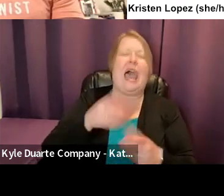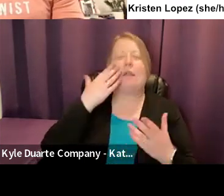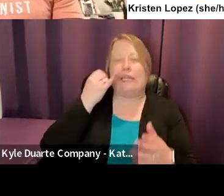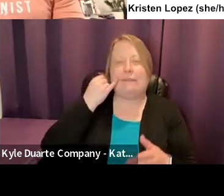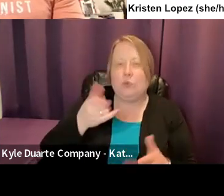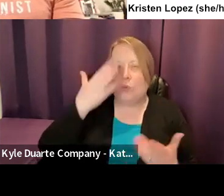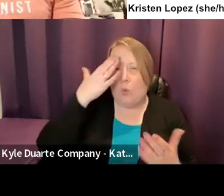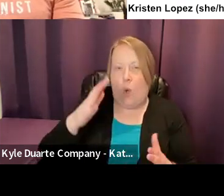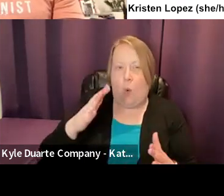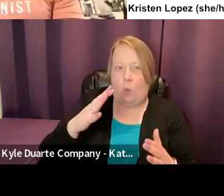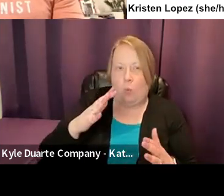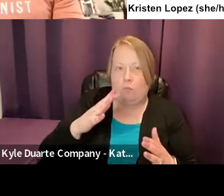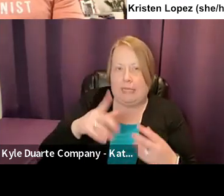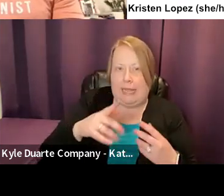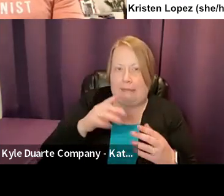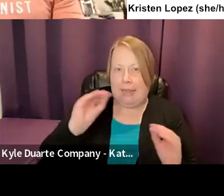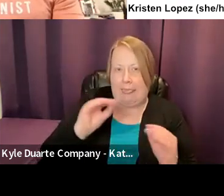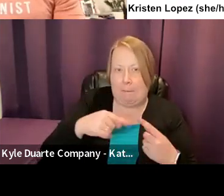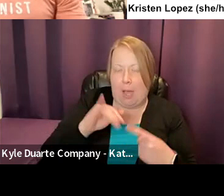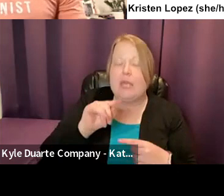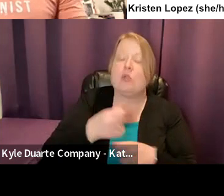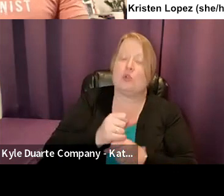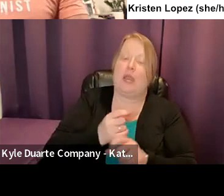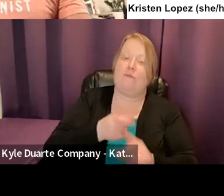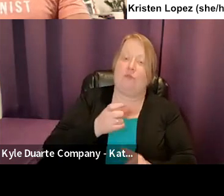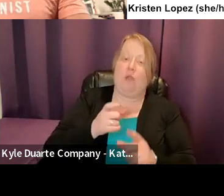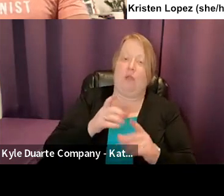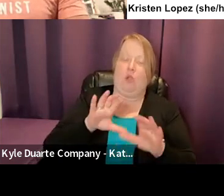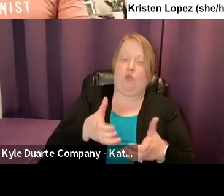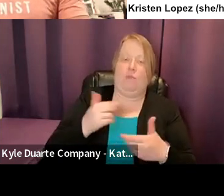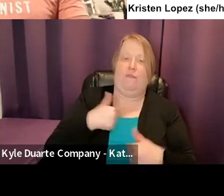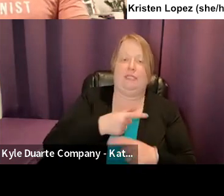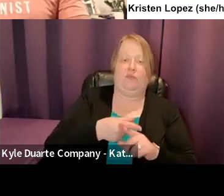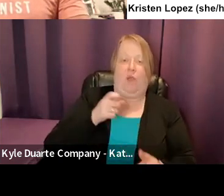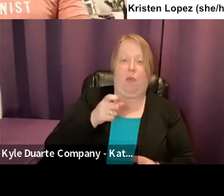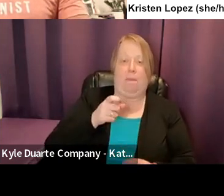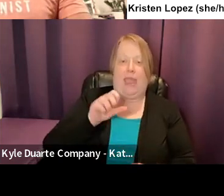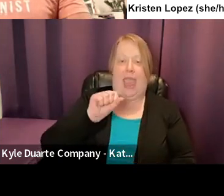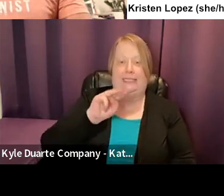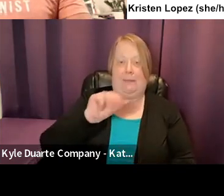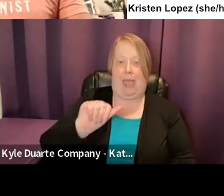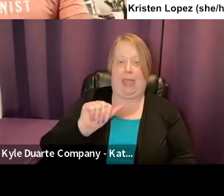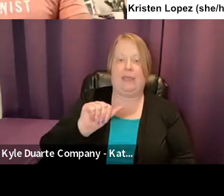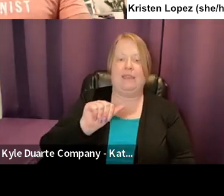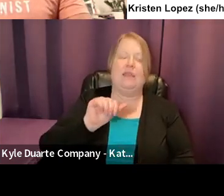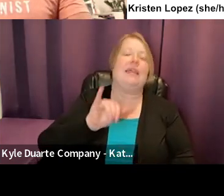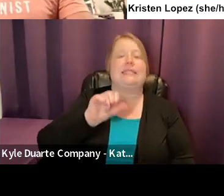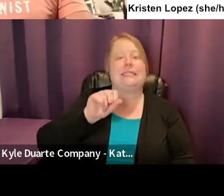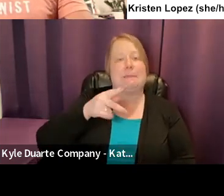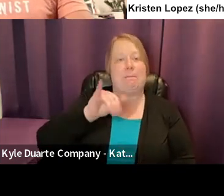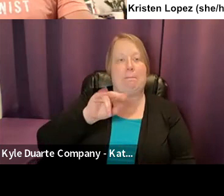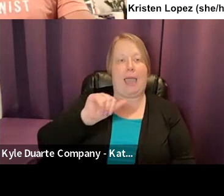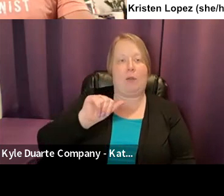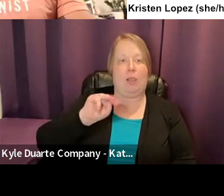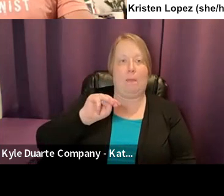video is, it was created by a group of us from the SMA community. I have a SMA, which is spinal muscular atrophy.